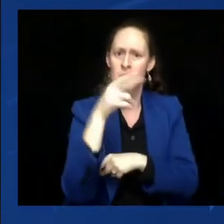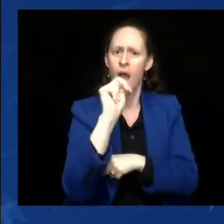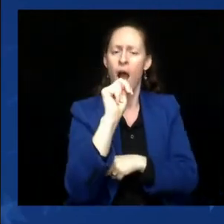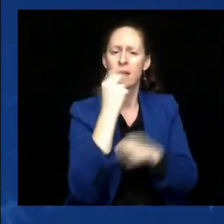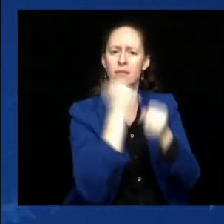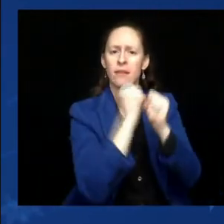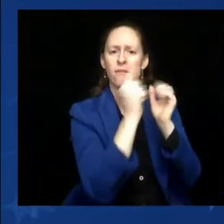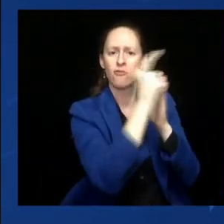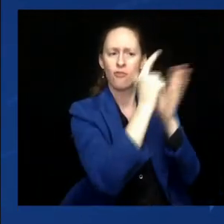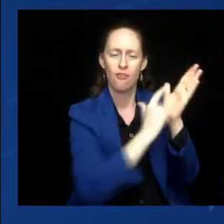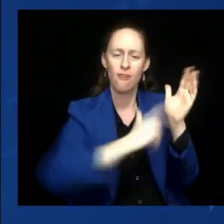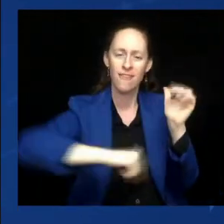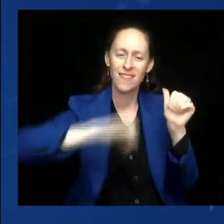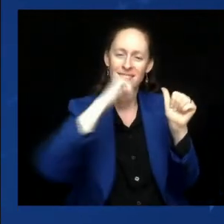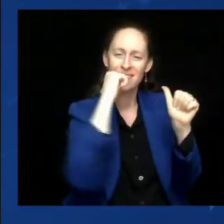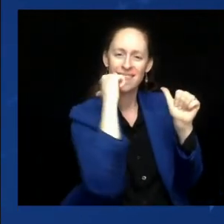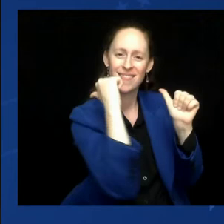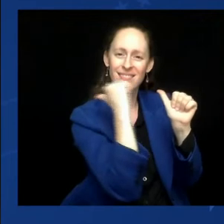I believe